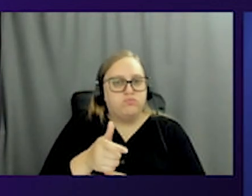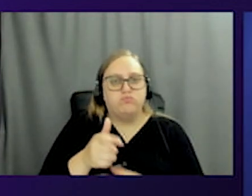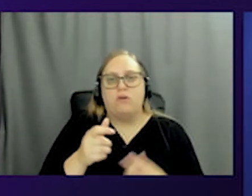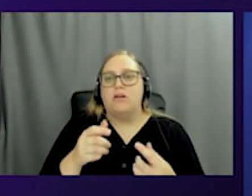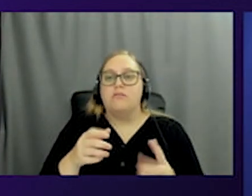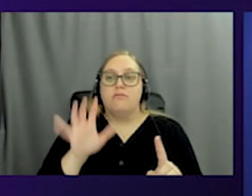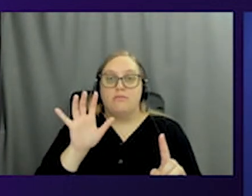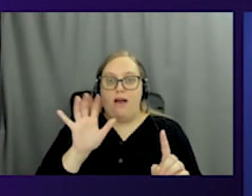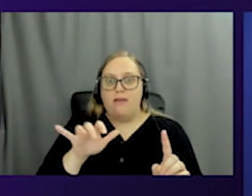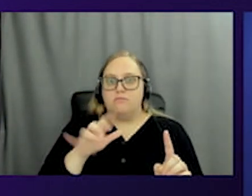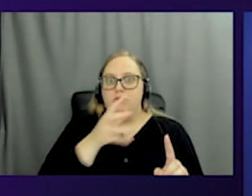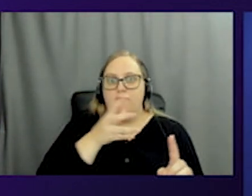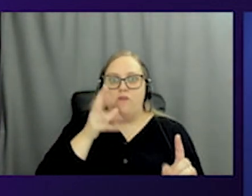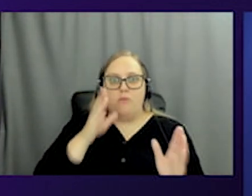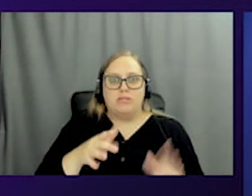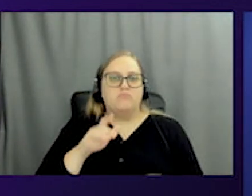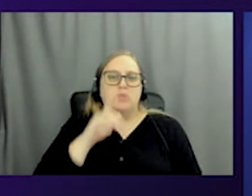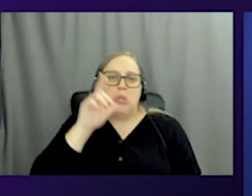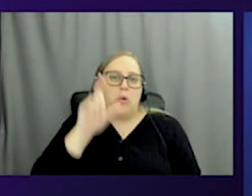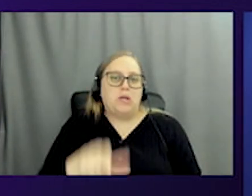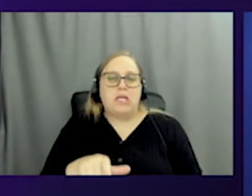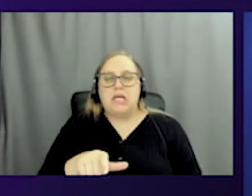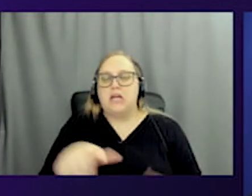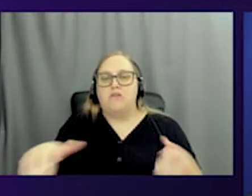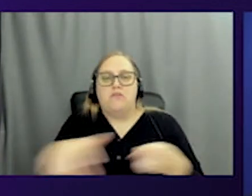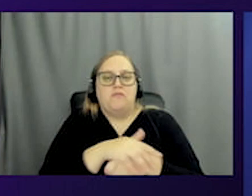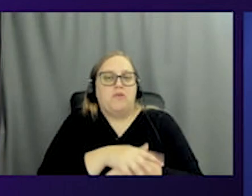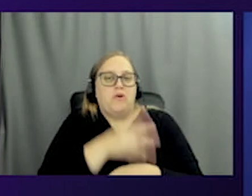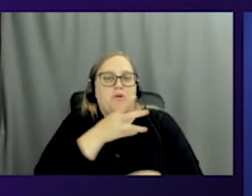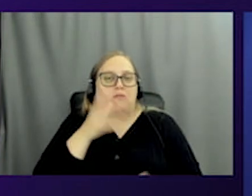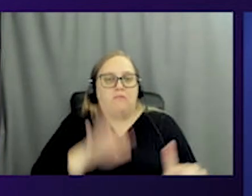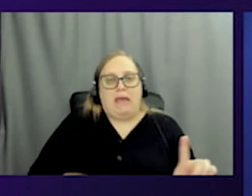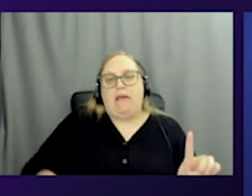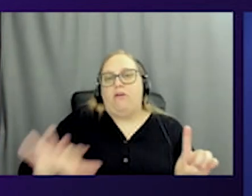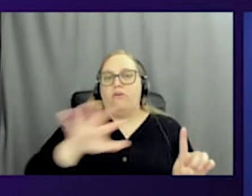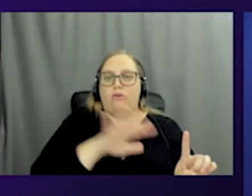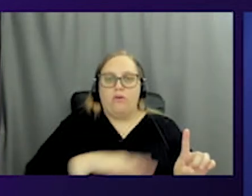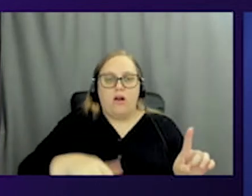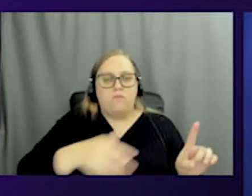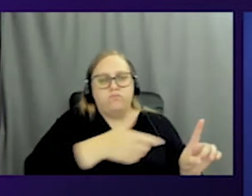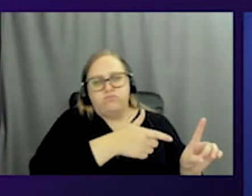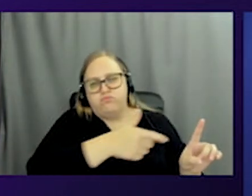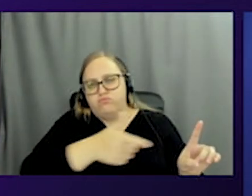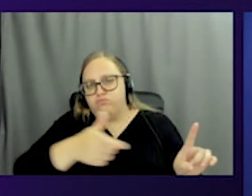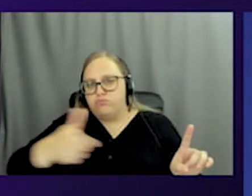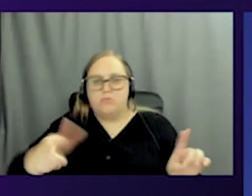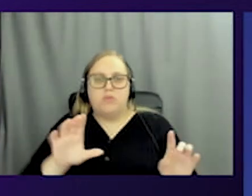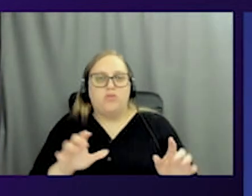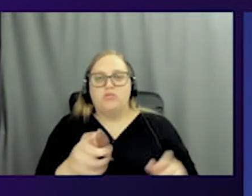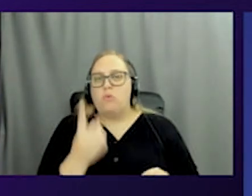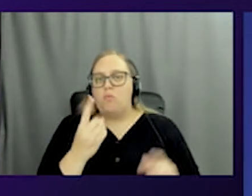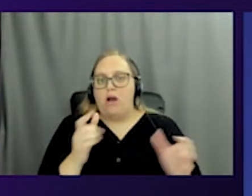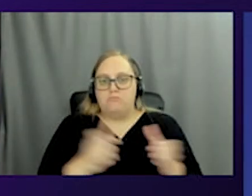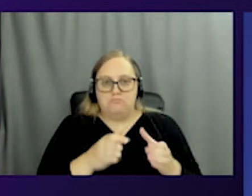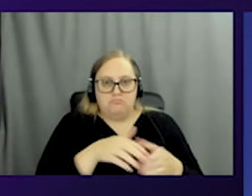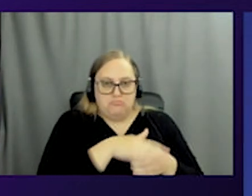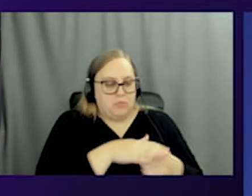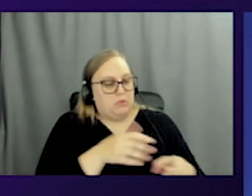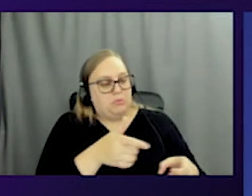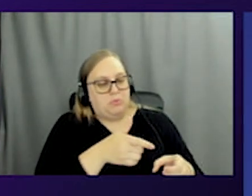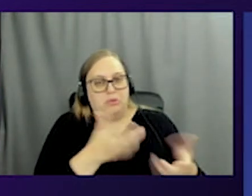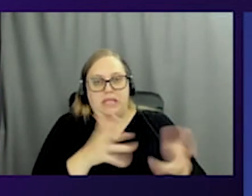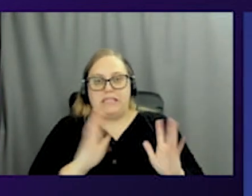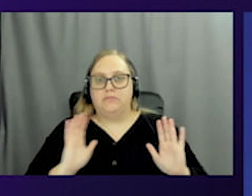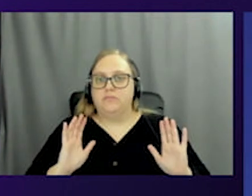spray indiscriminately an entire field to do that. So and then the last benefit, and this is really important in